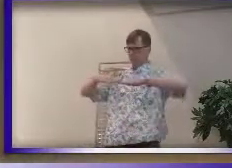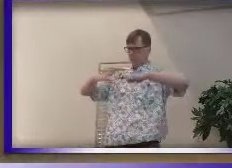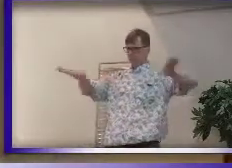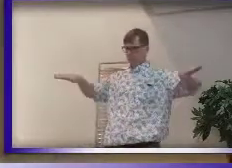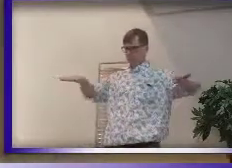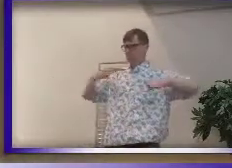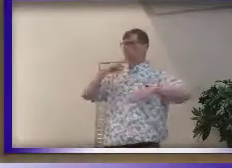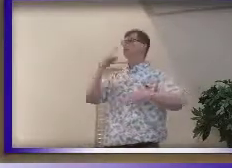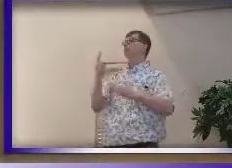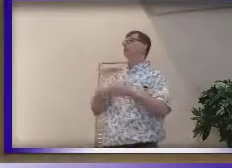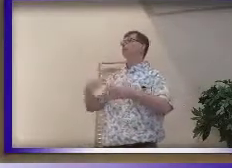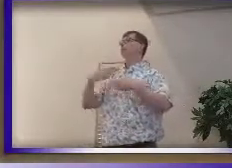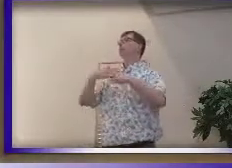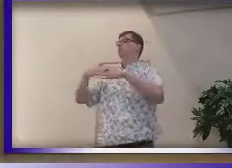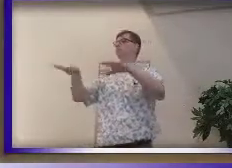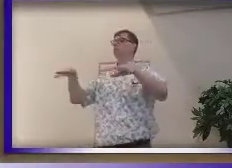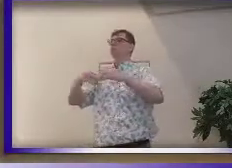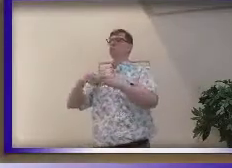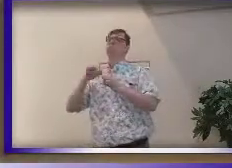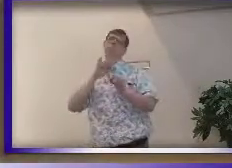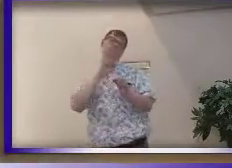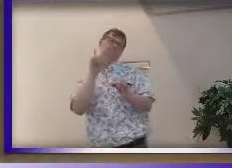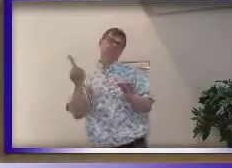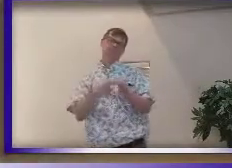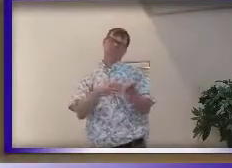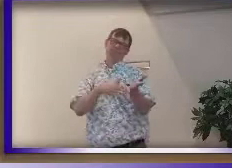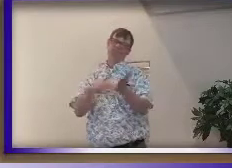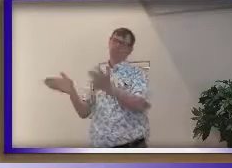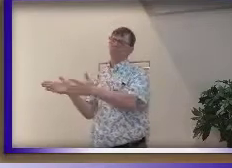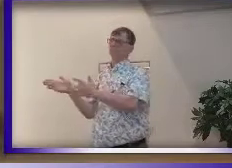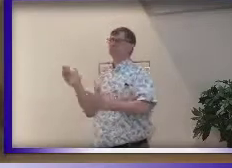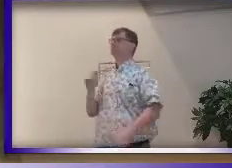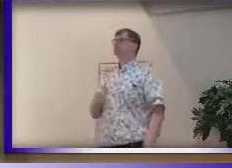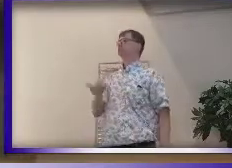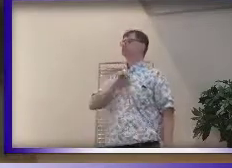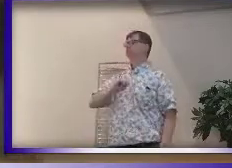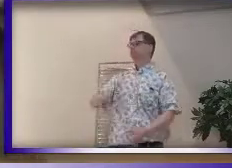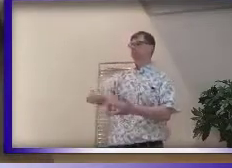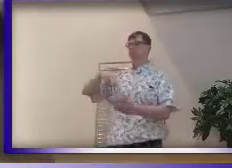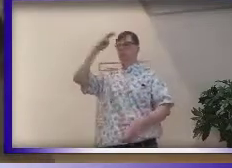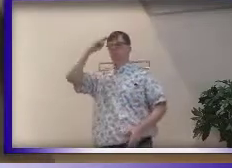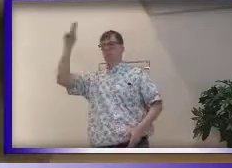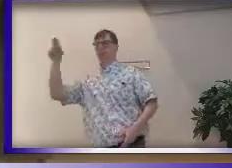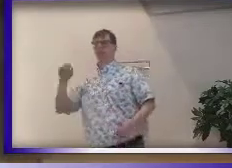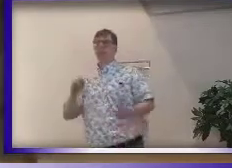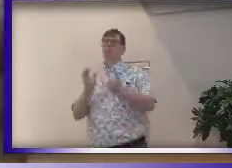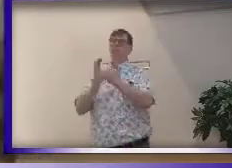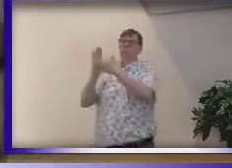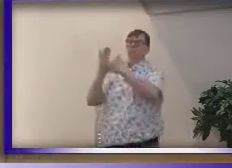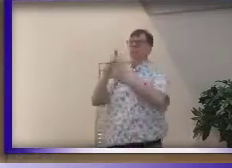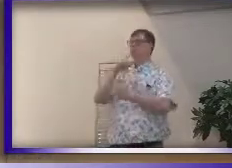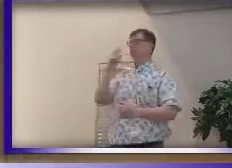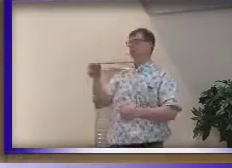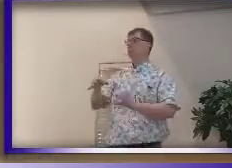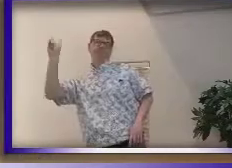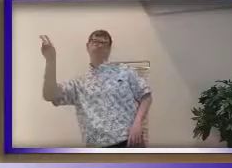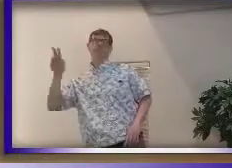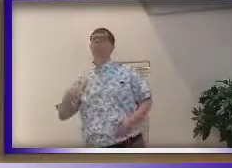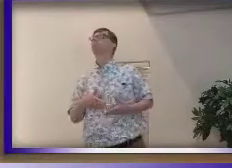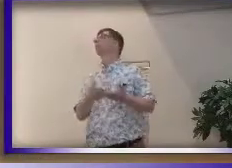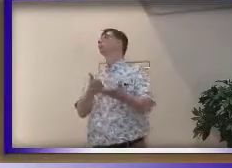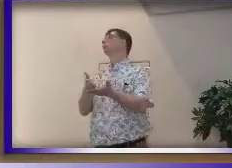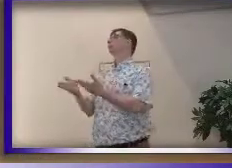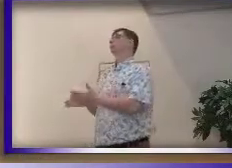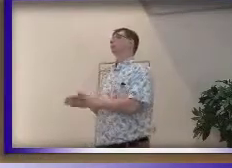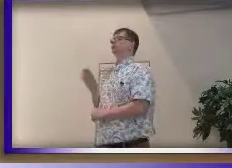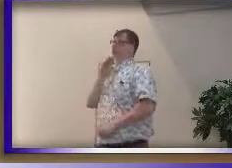we would call the level of effect. And what I know is that part two is I'm not allowed to go grab kids because I